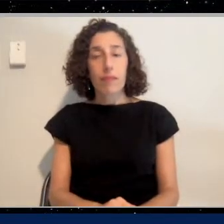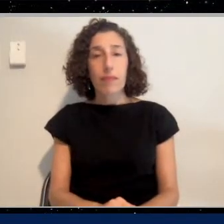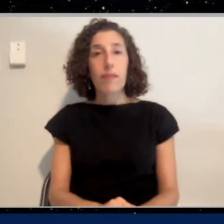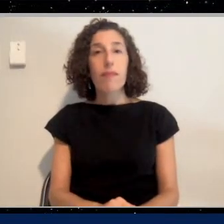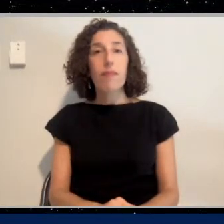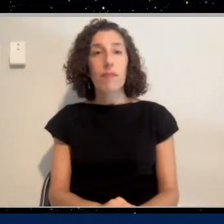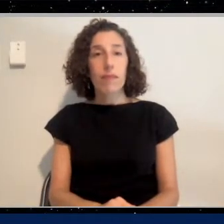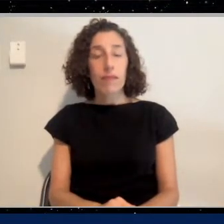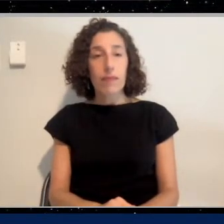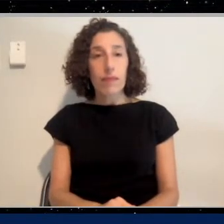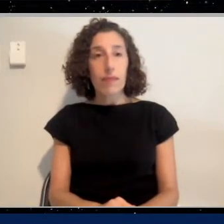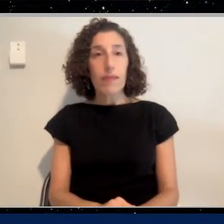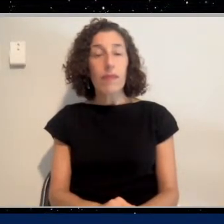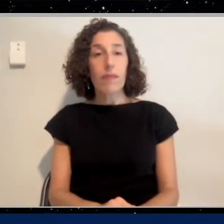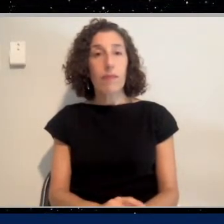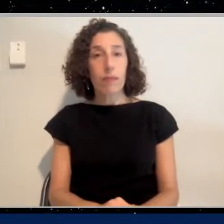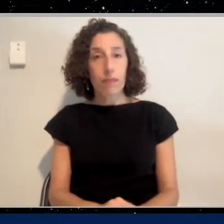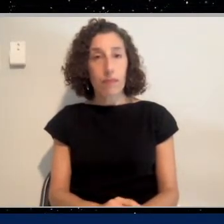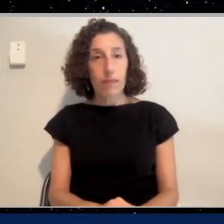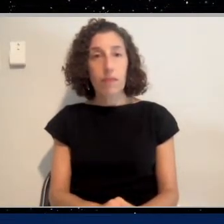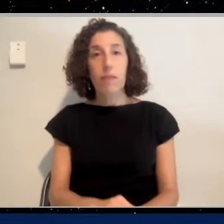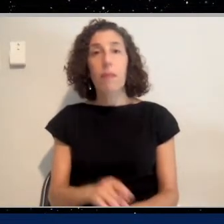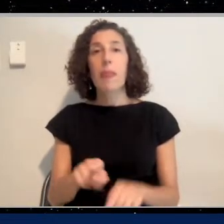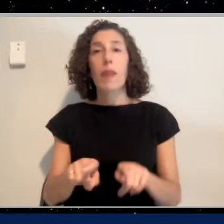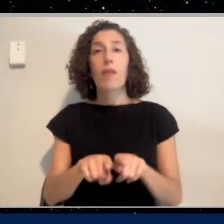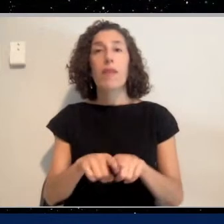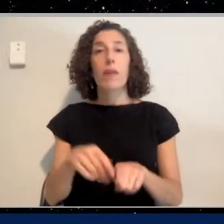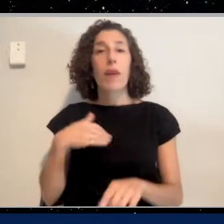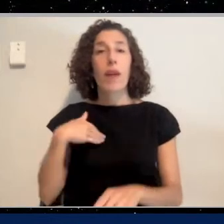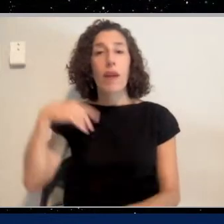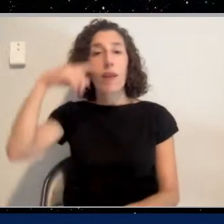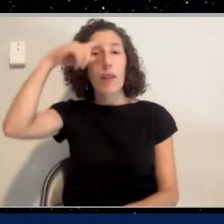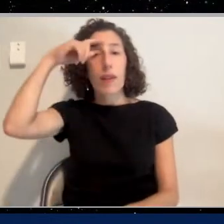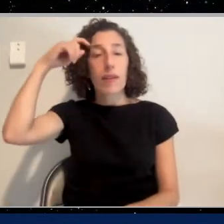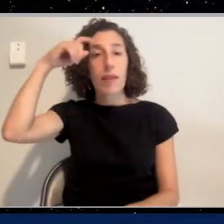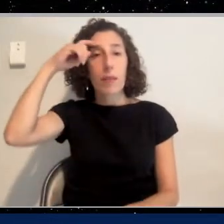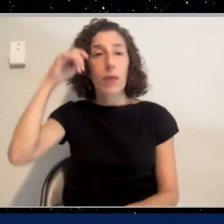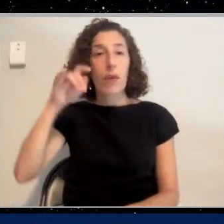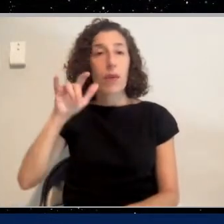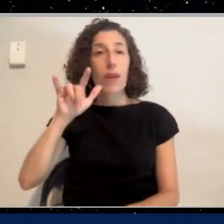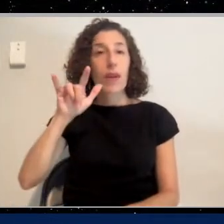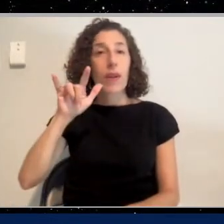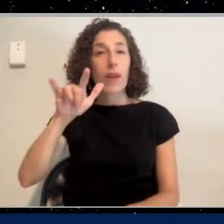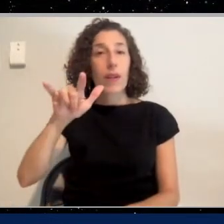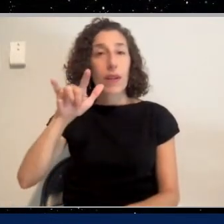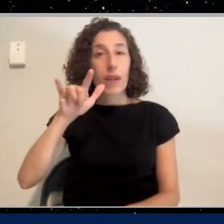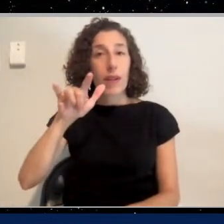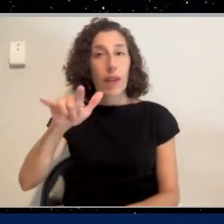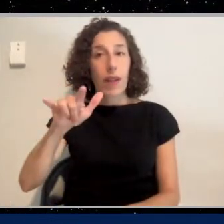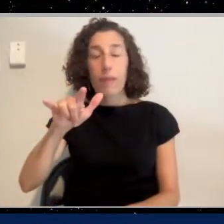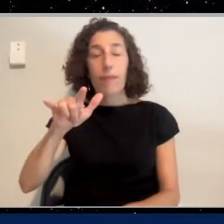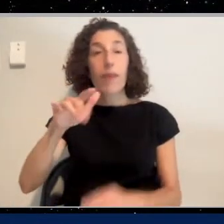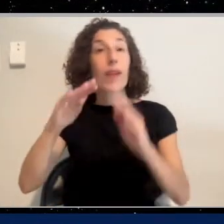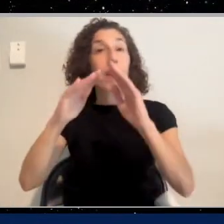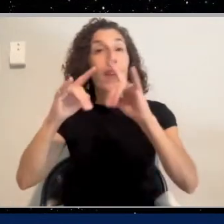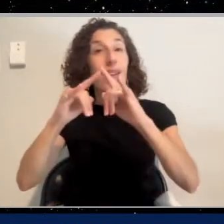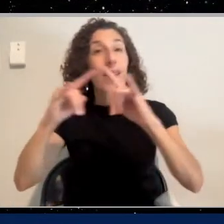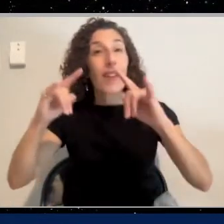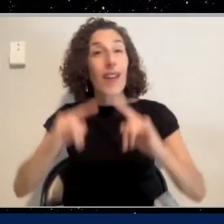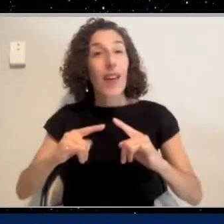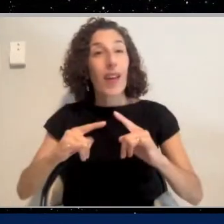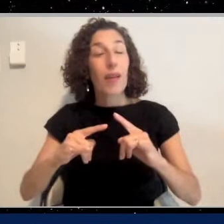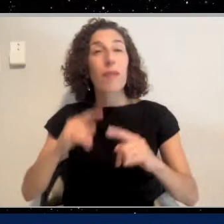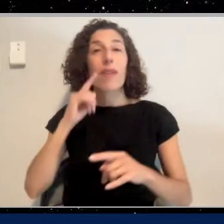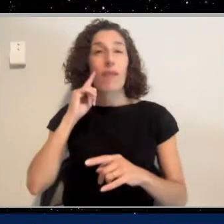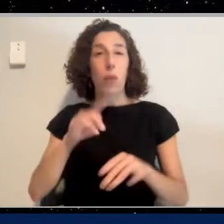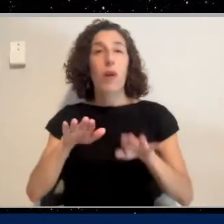we also have a camp, summer camp, called All Access Maker Camp. It's for children with